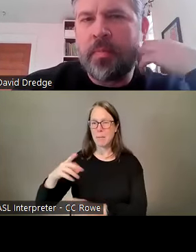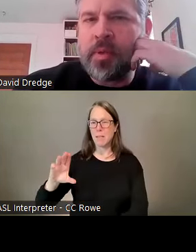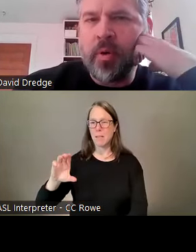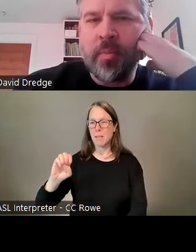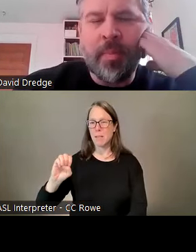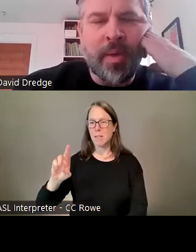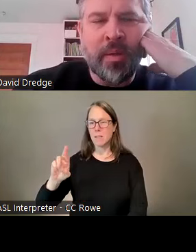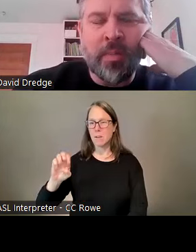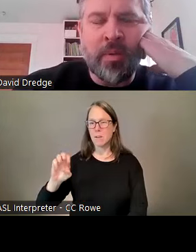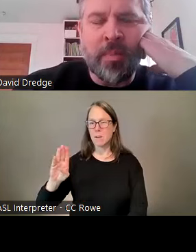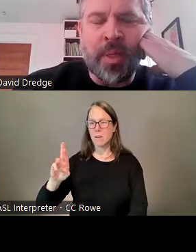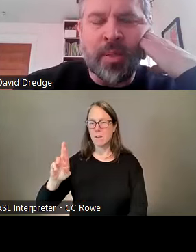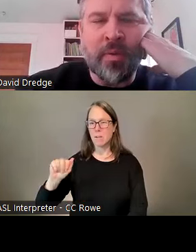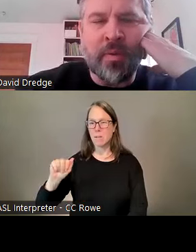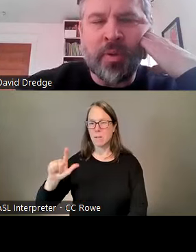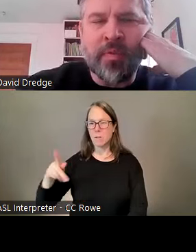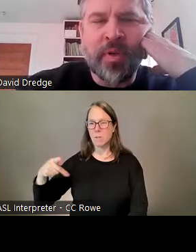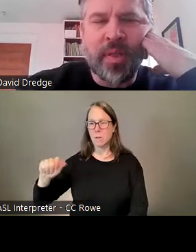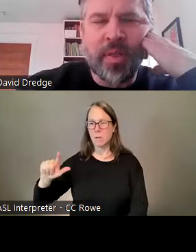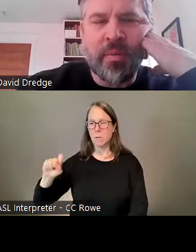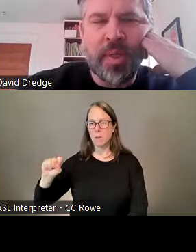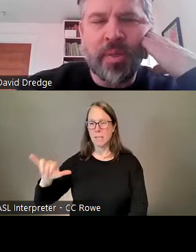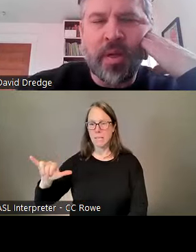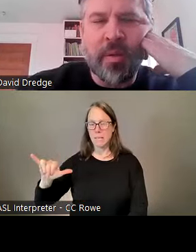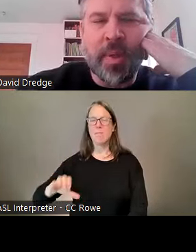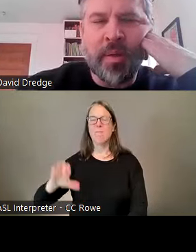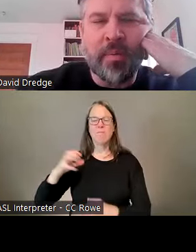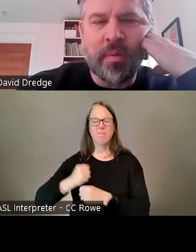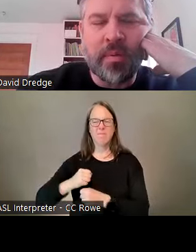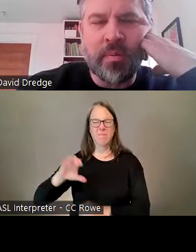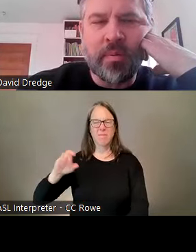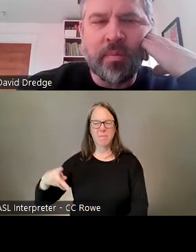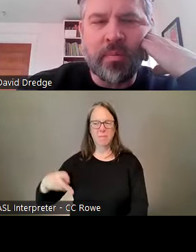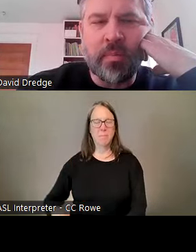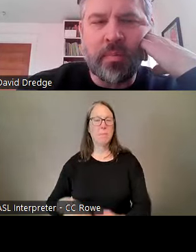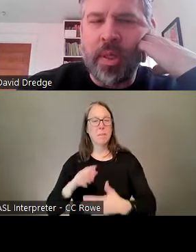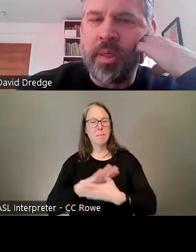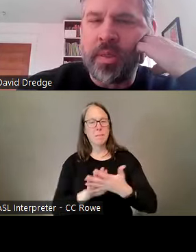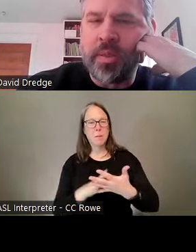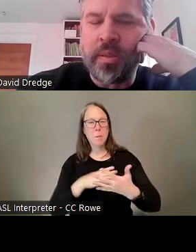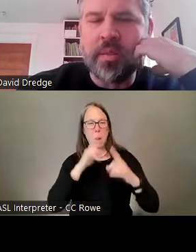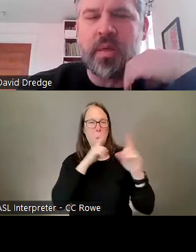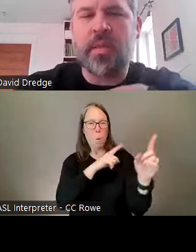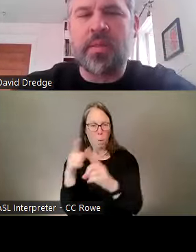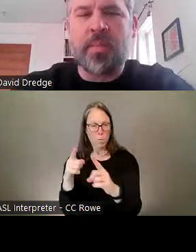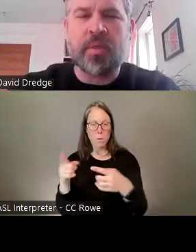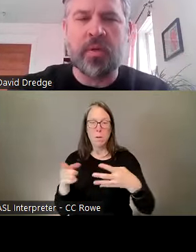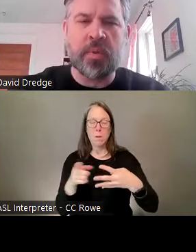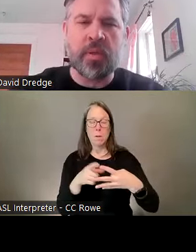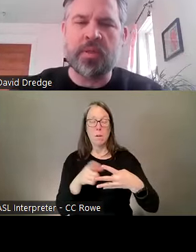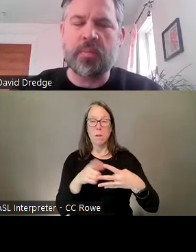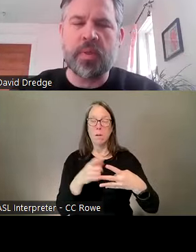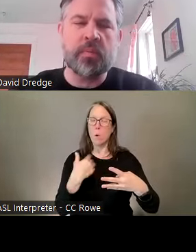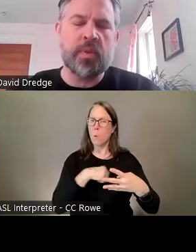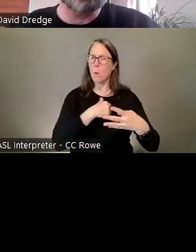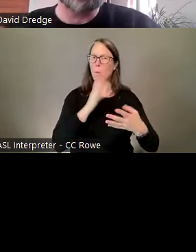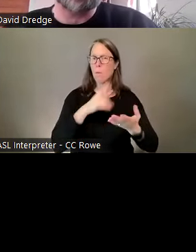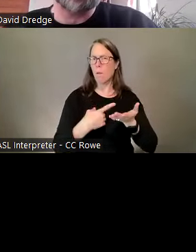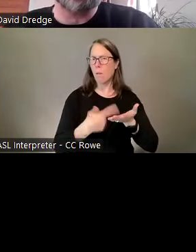These are sort of my main objectives. So first, I think we need to talk about what it is and some of the terminology